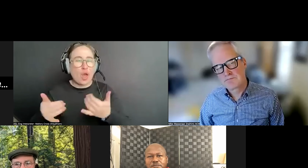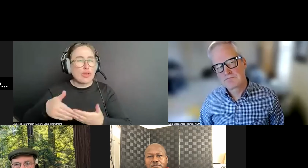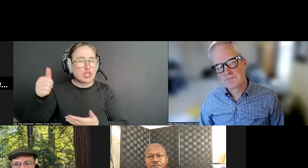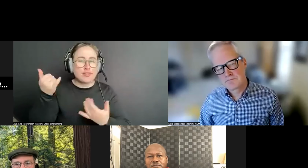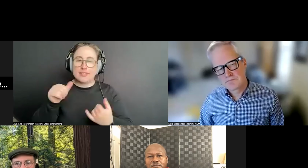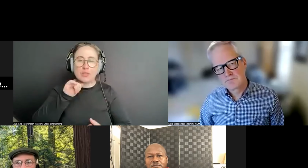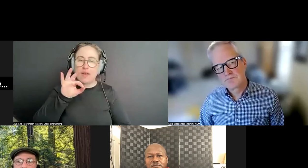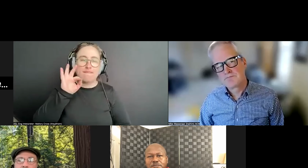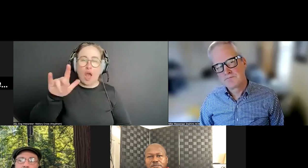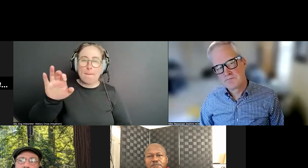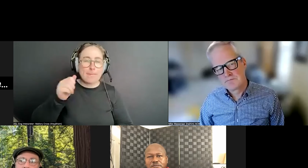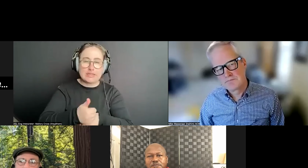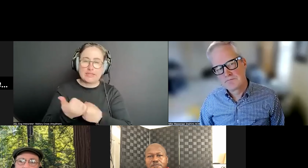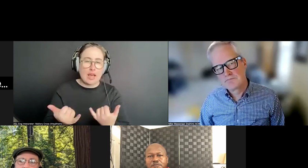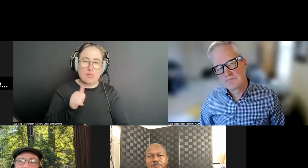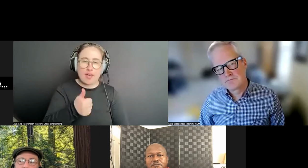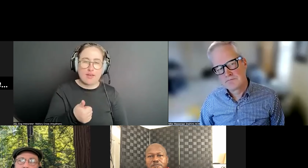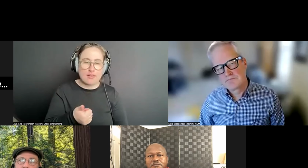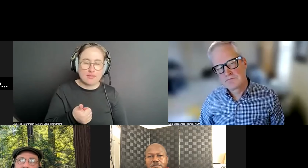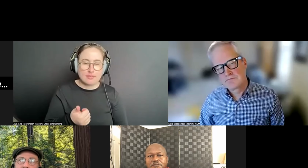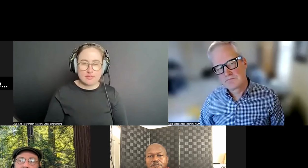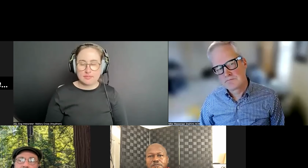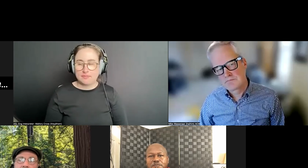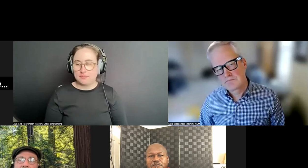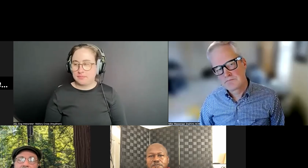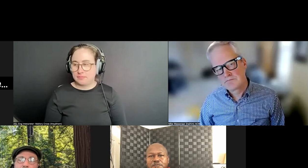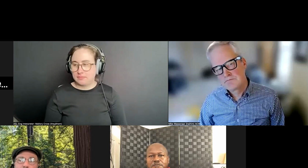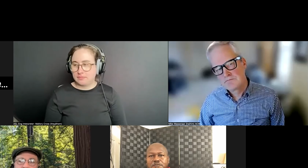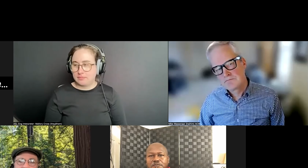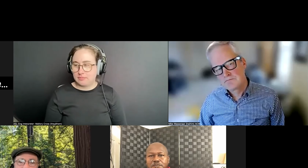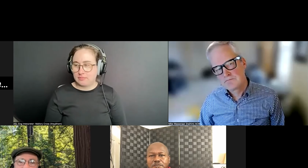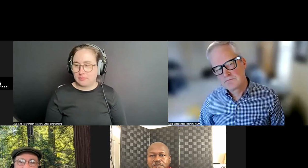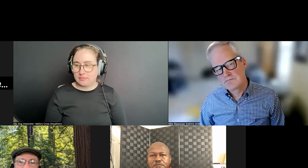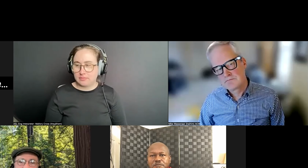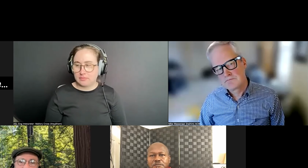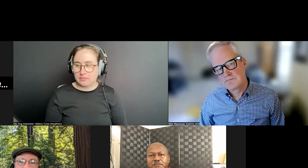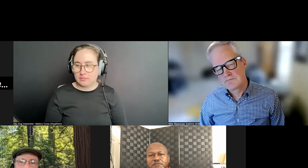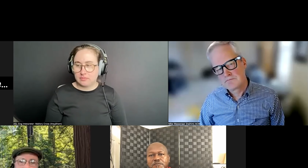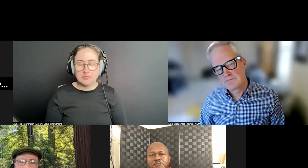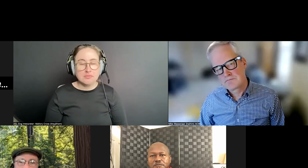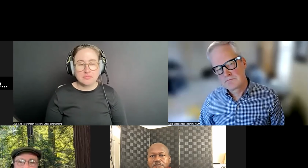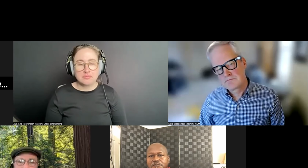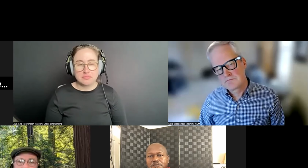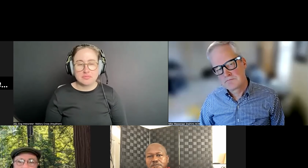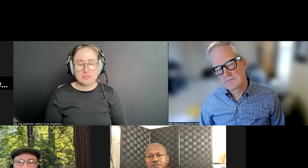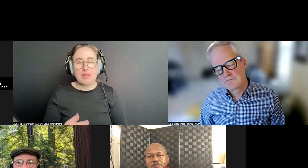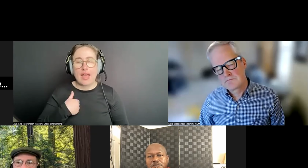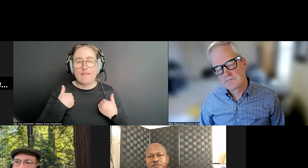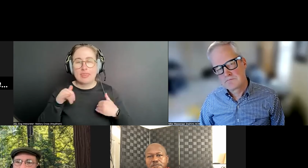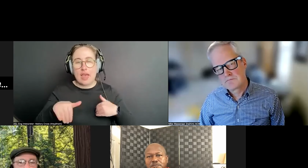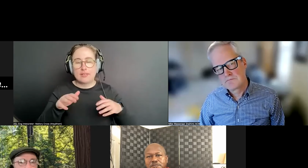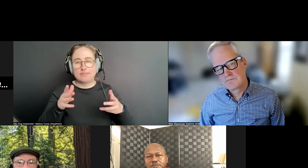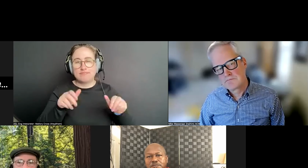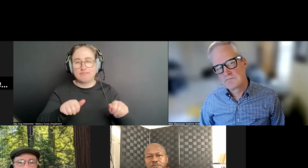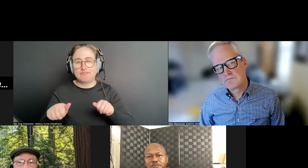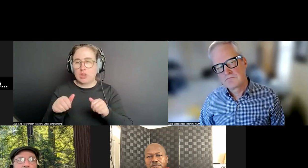file-based workflow. So I haven't pushed that idea about using the archive as sharing, but